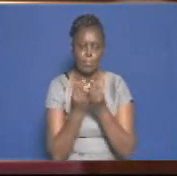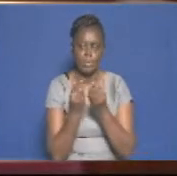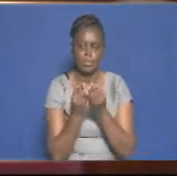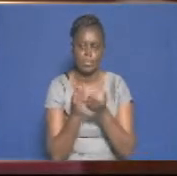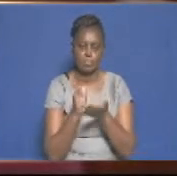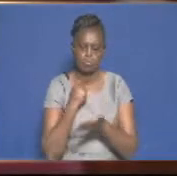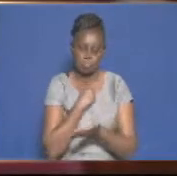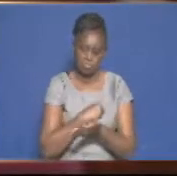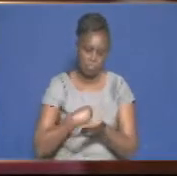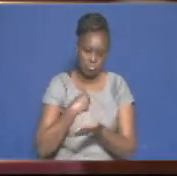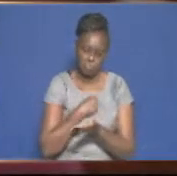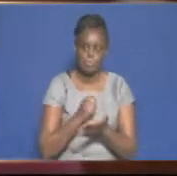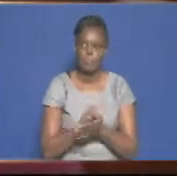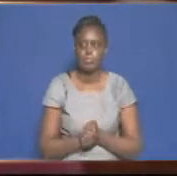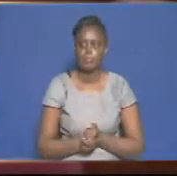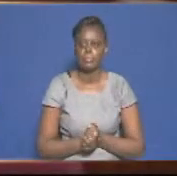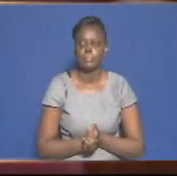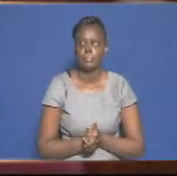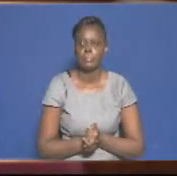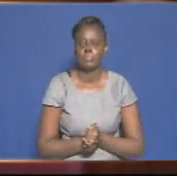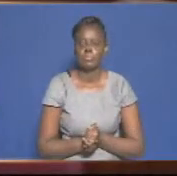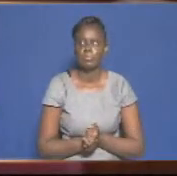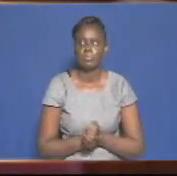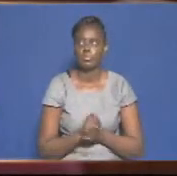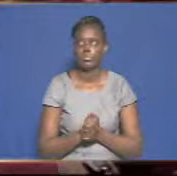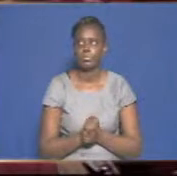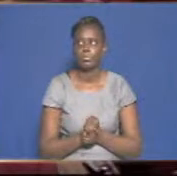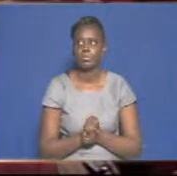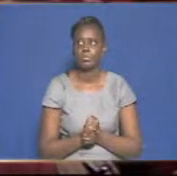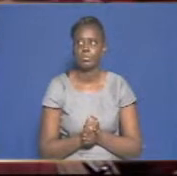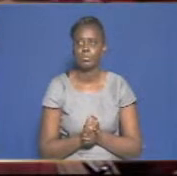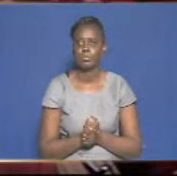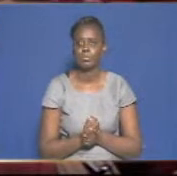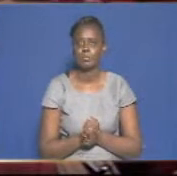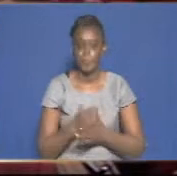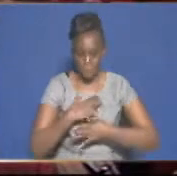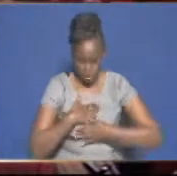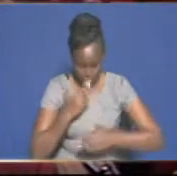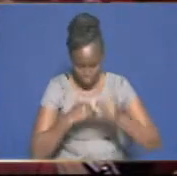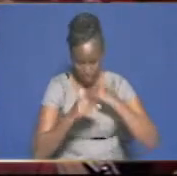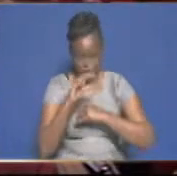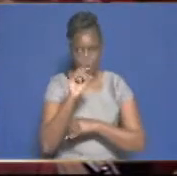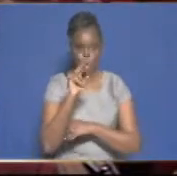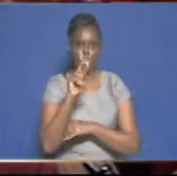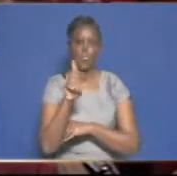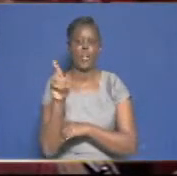to overcome these challenging times. May his soul rest in peace. Honorable Professor Adur.